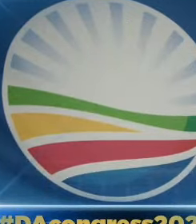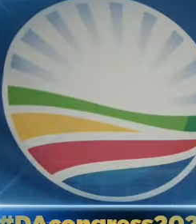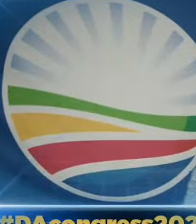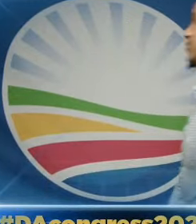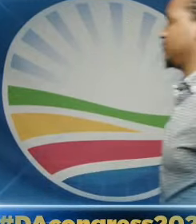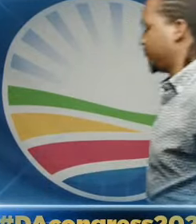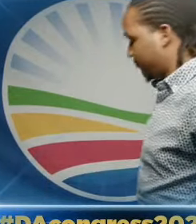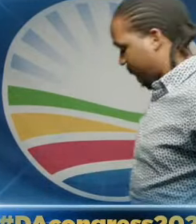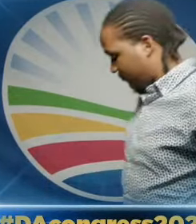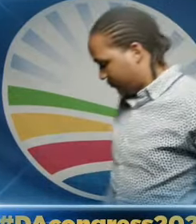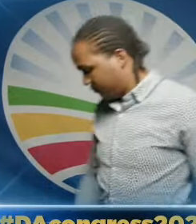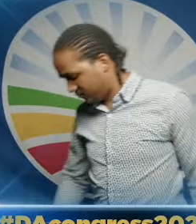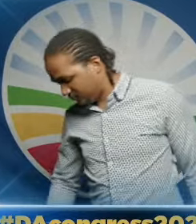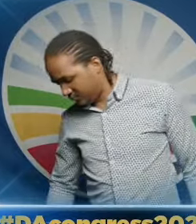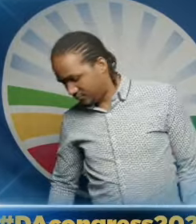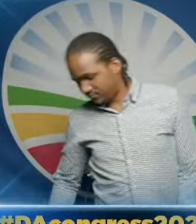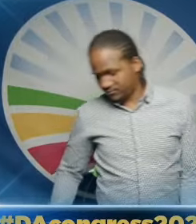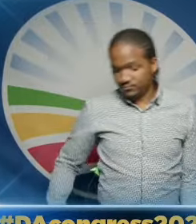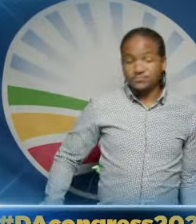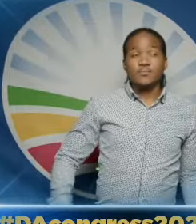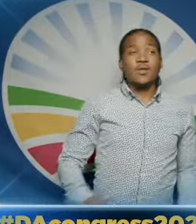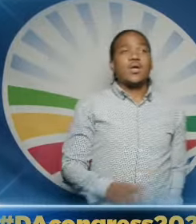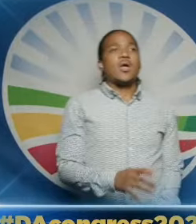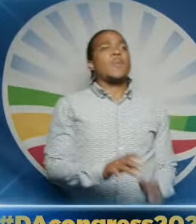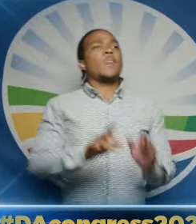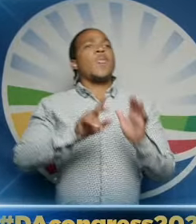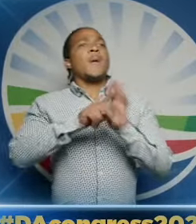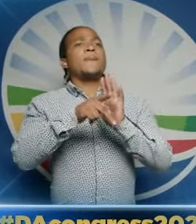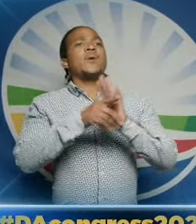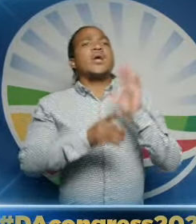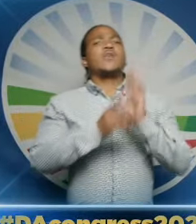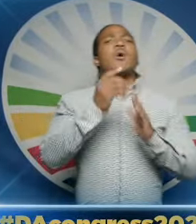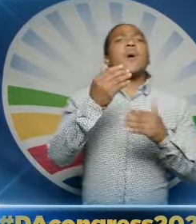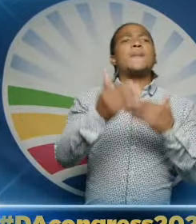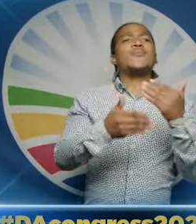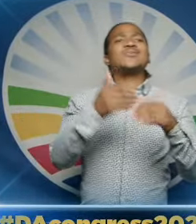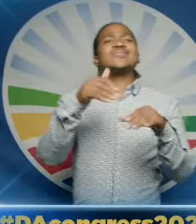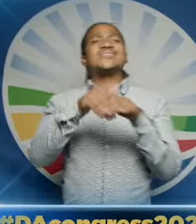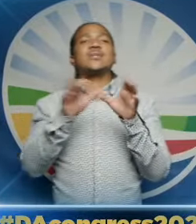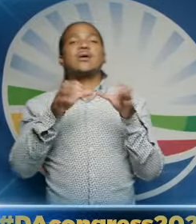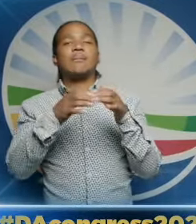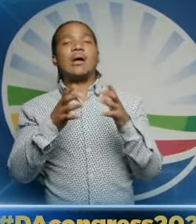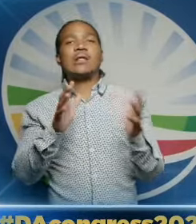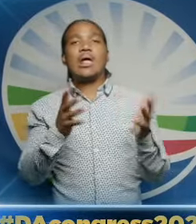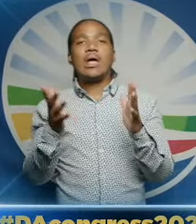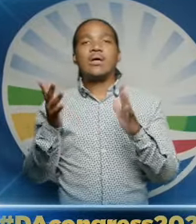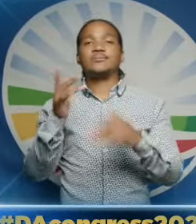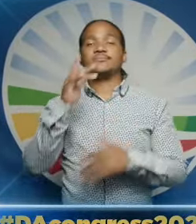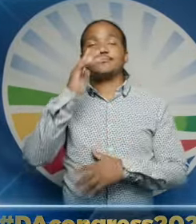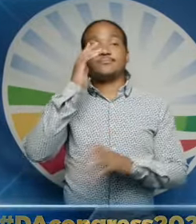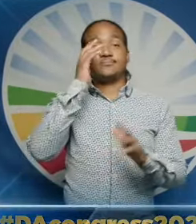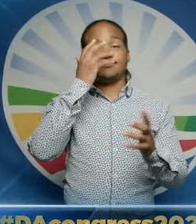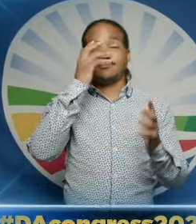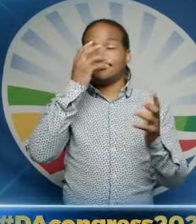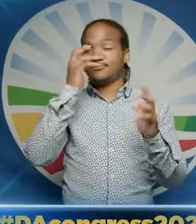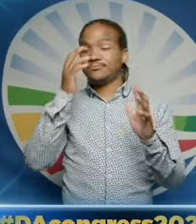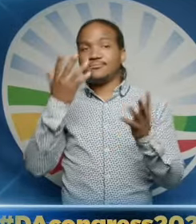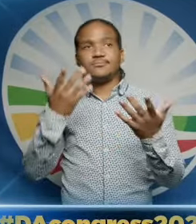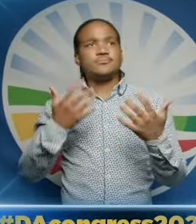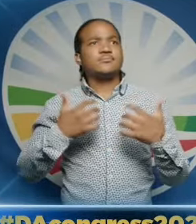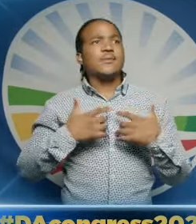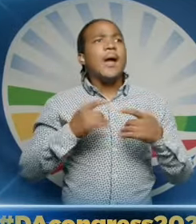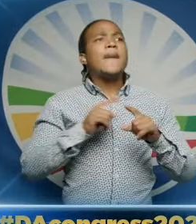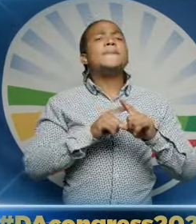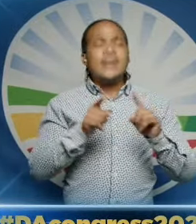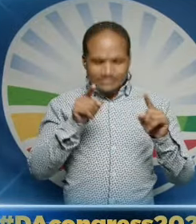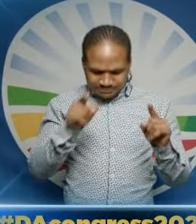policy development process in a political party may sound very boring and it may sound very nerdish, but it's so